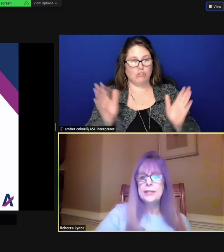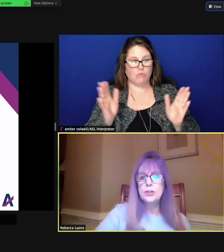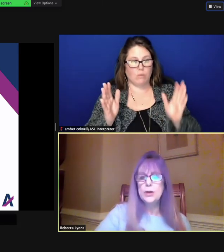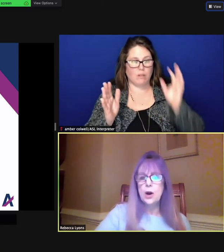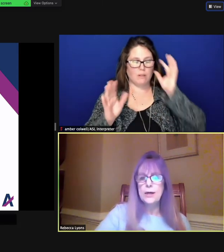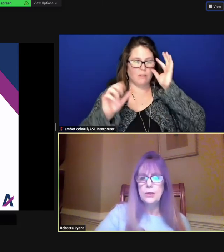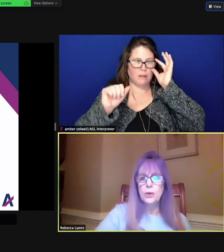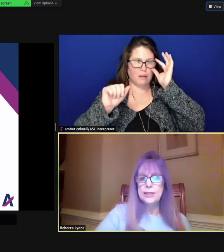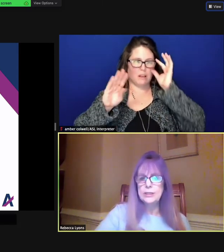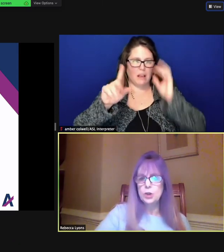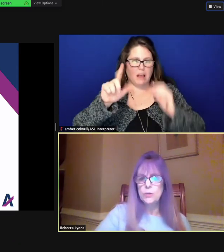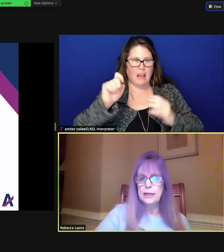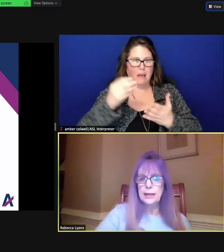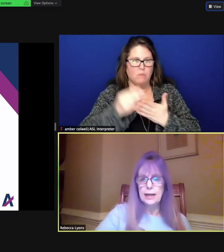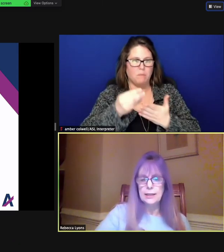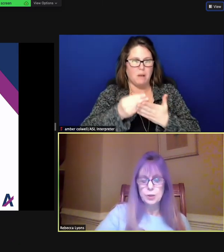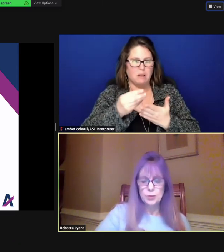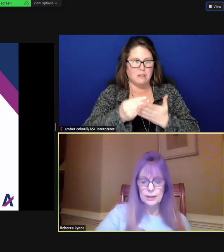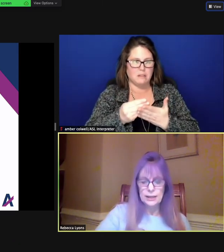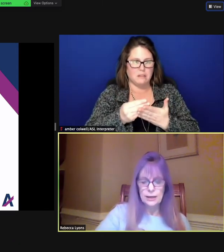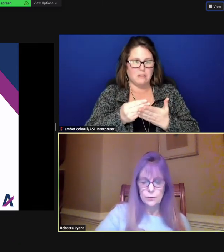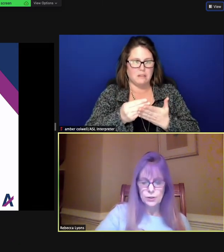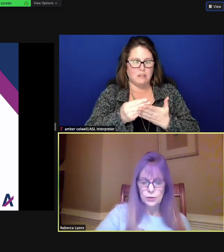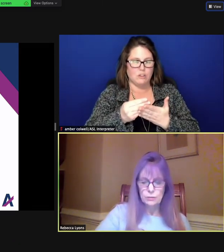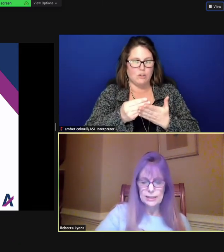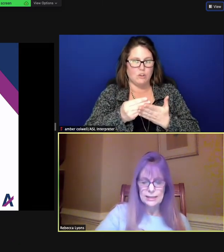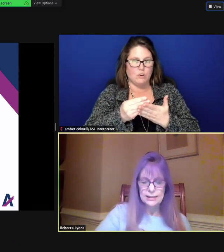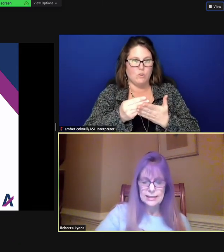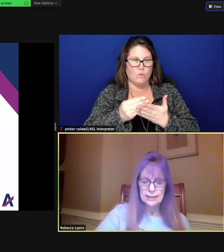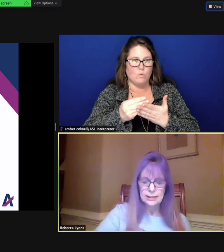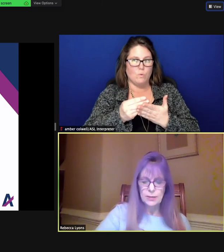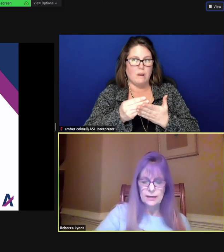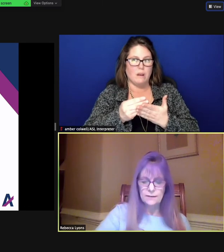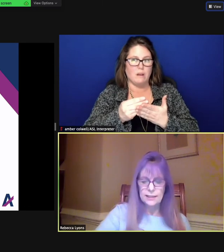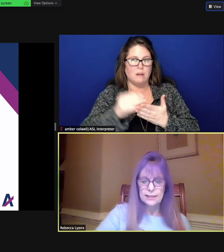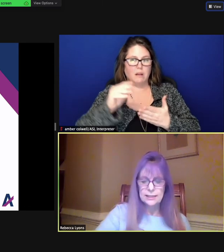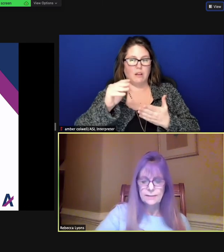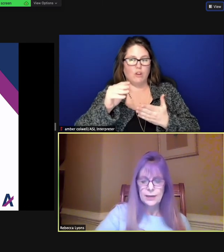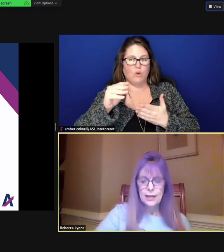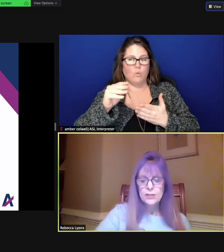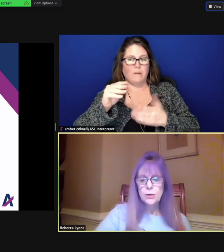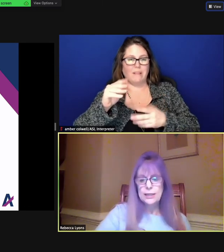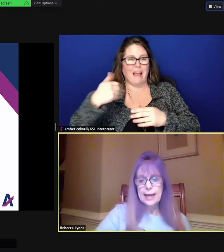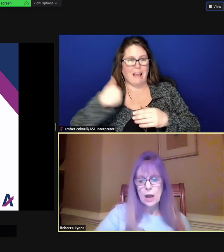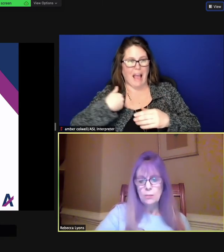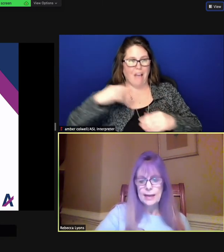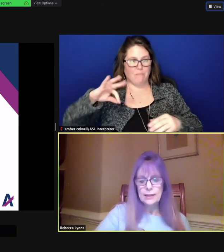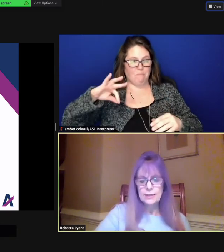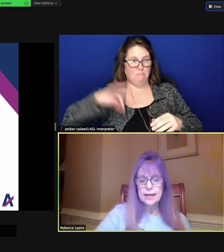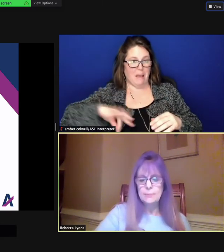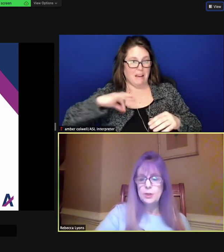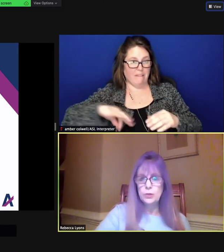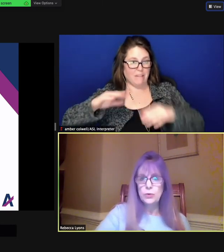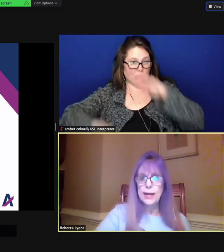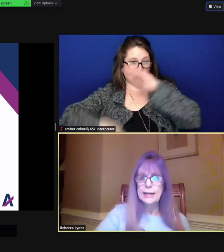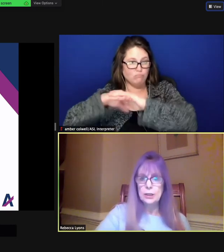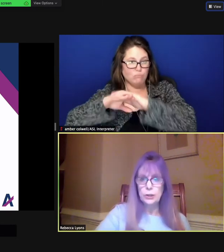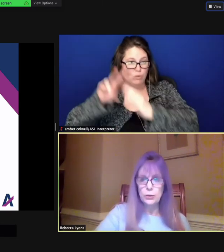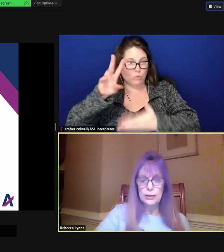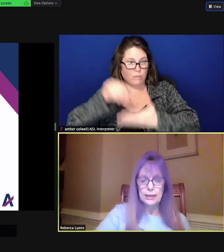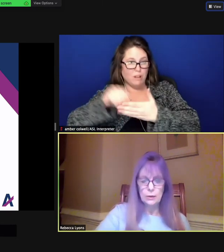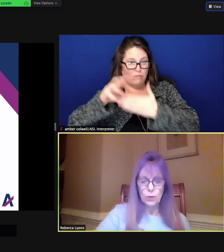are disregarded when determining eligibility for certain means-tested benefits. So an account balance up to